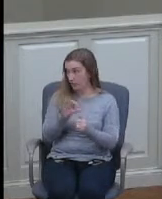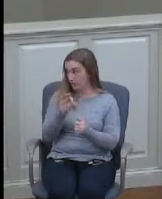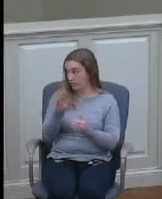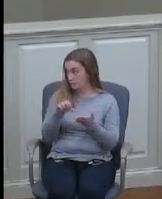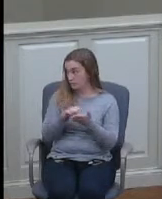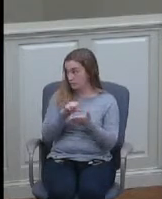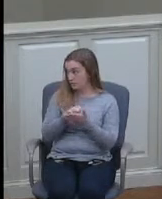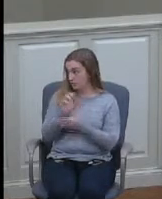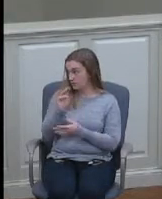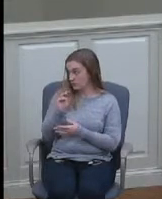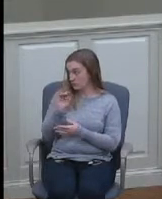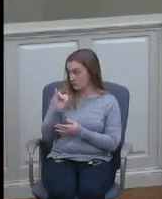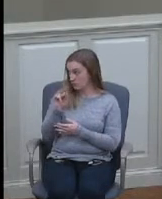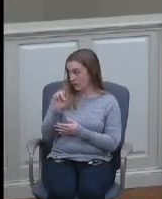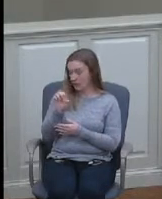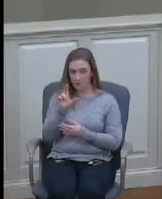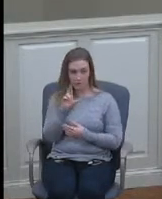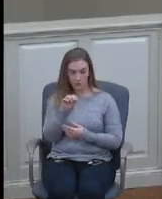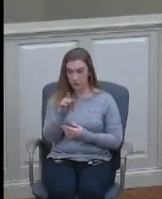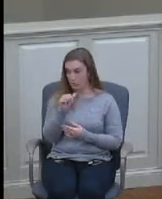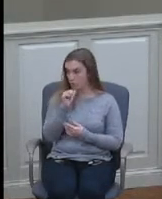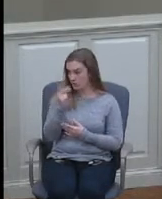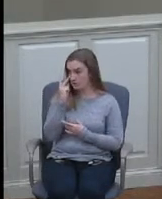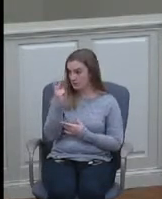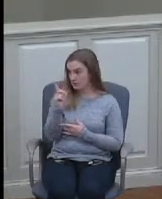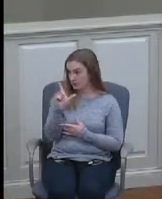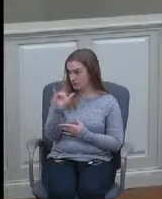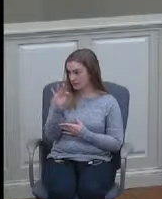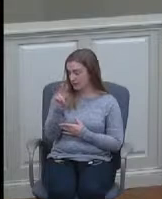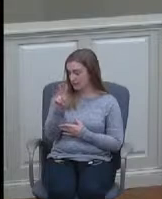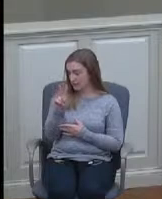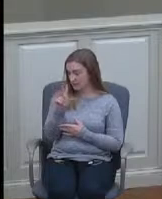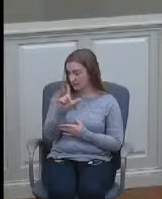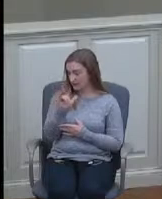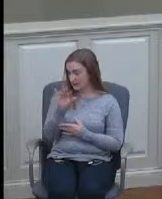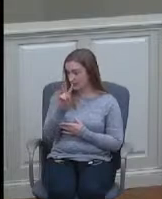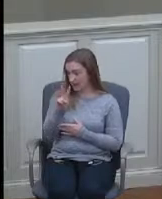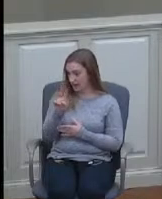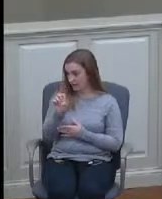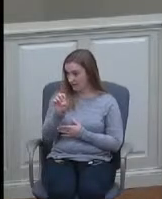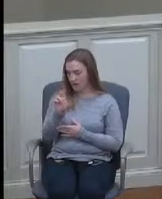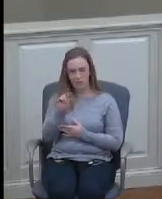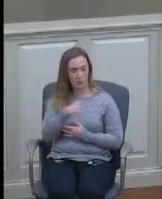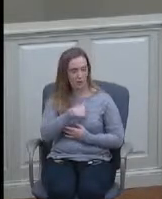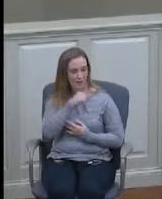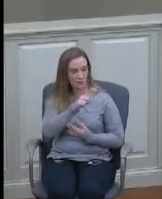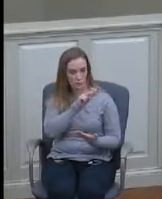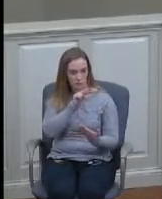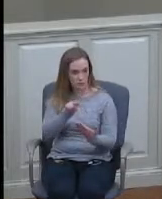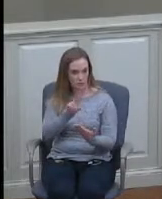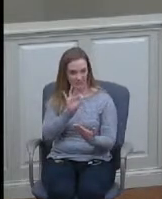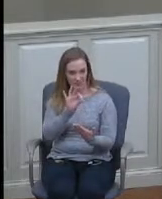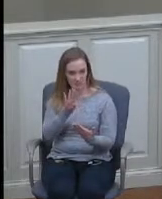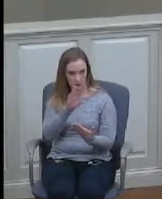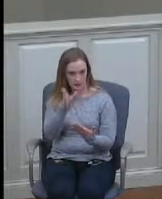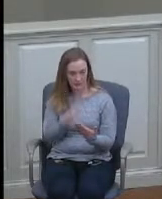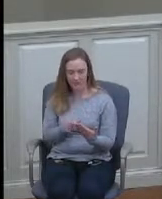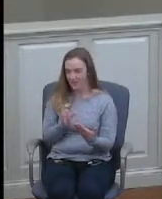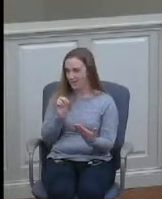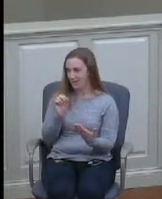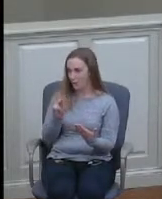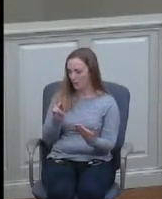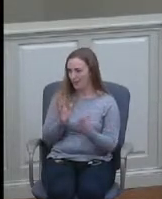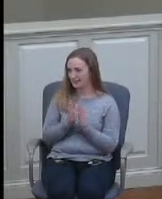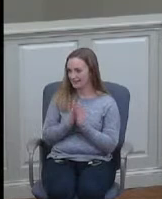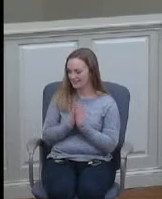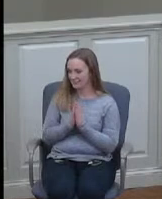You didn't see the live videos? None of them? I don't look at Facebook. Okay, Mike, Very you often. should